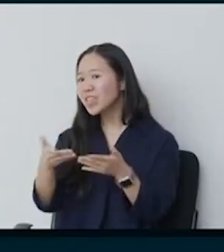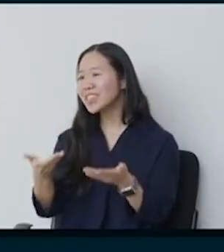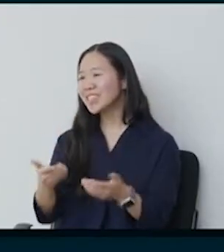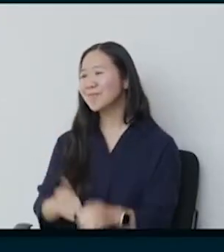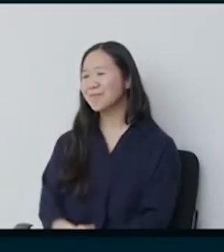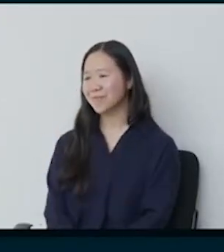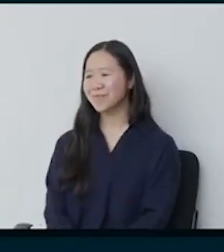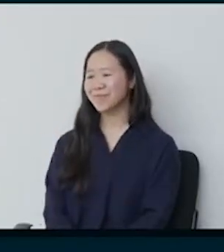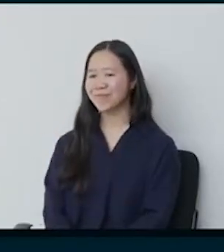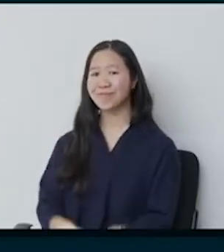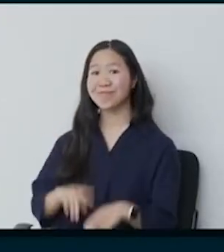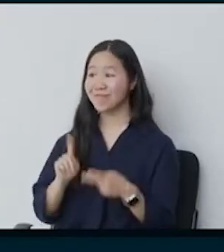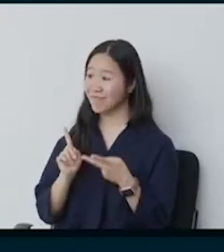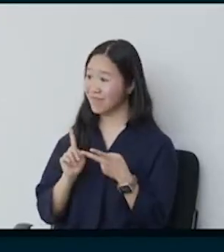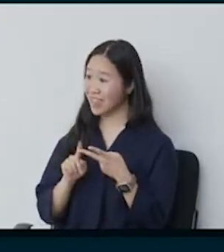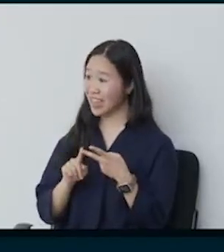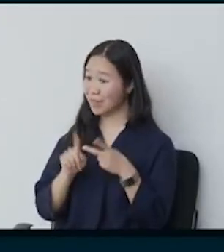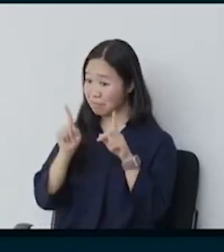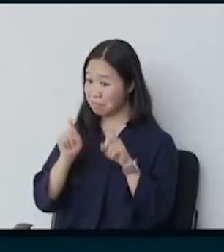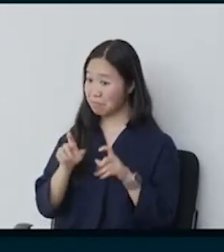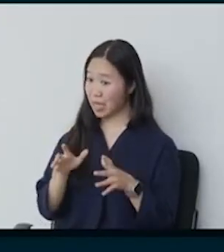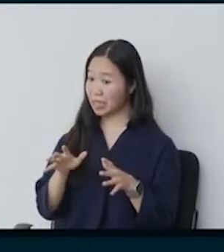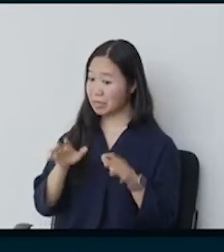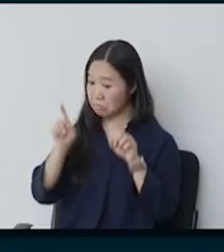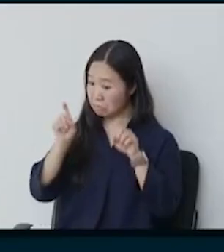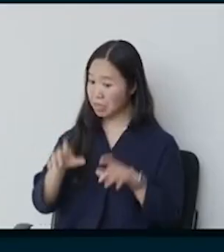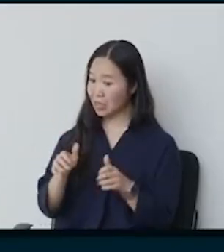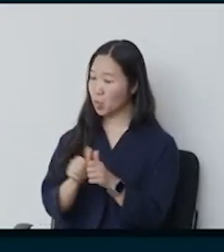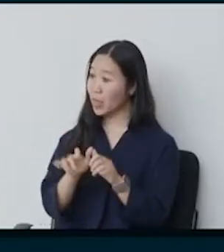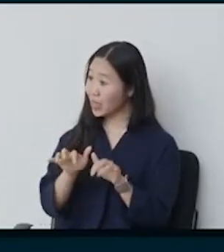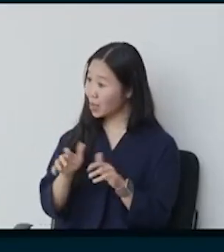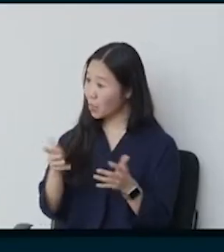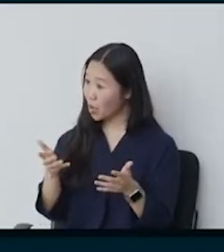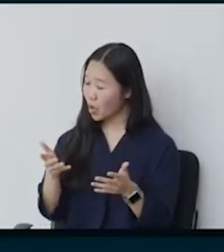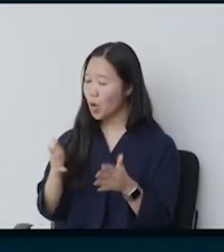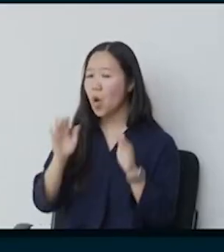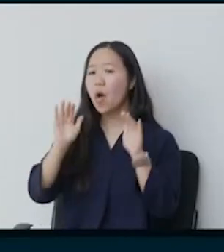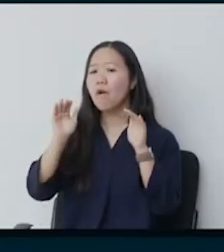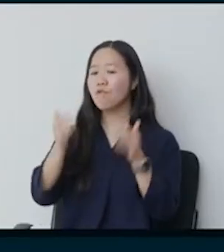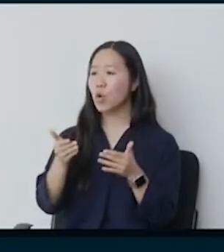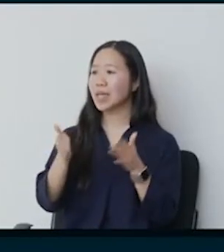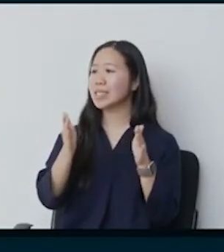All right, so the second thing you need to test with a keyboard is the focus order.